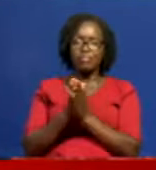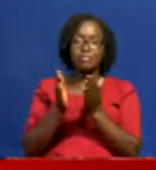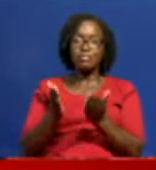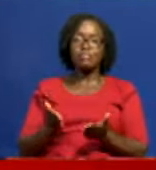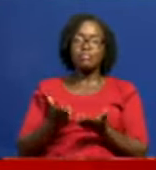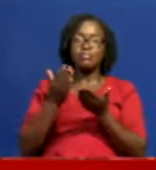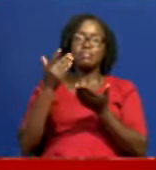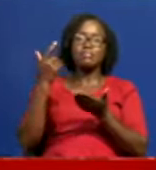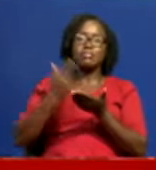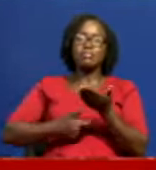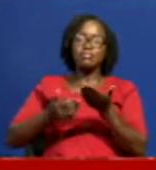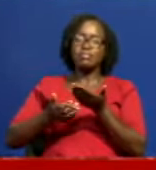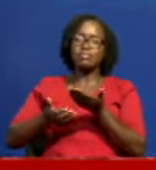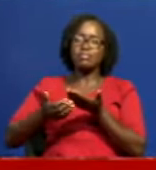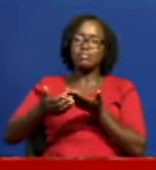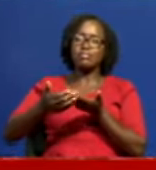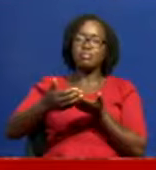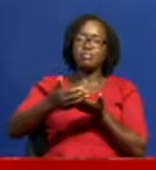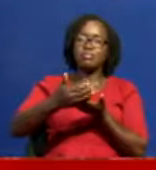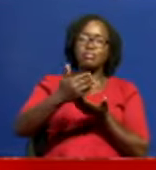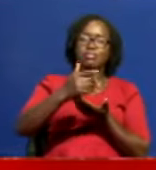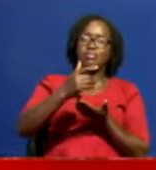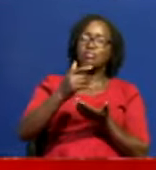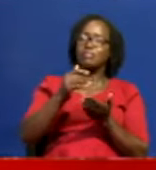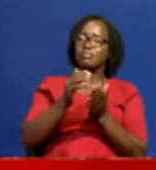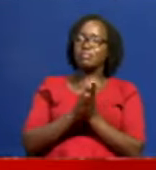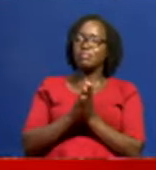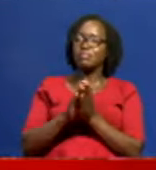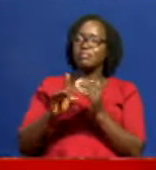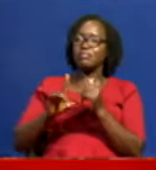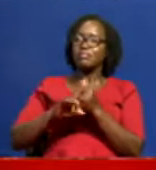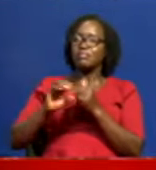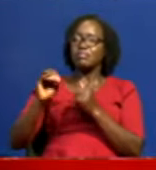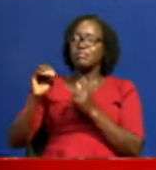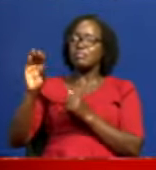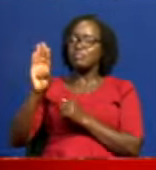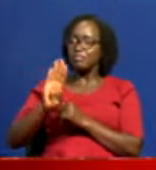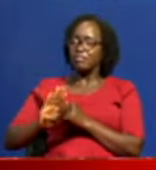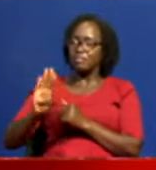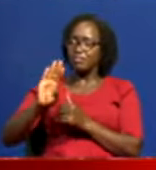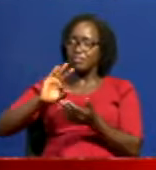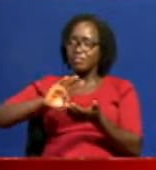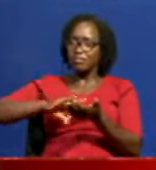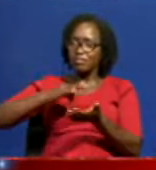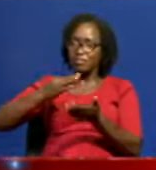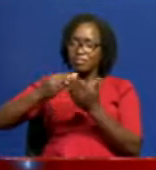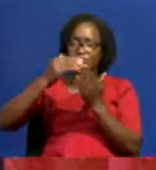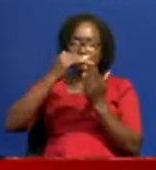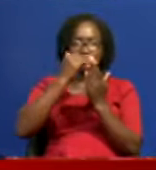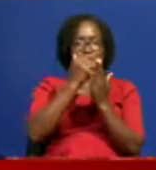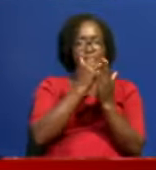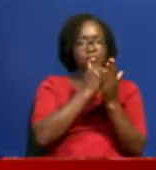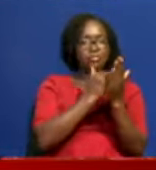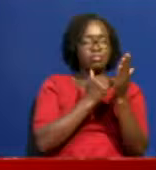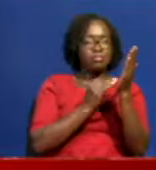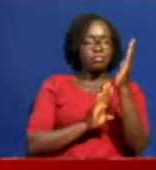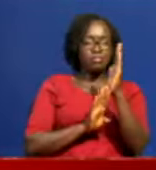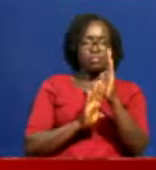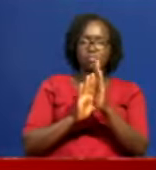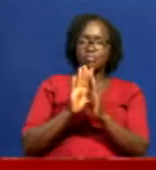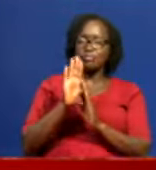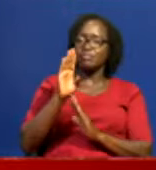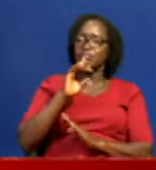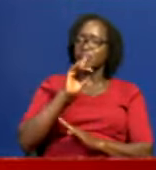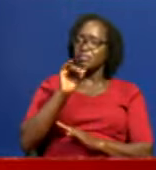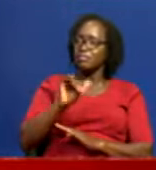our tax revenues by Kenya shillings 600 billion to fund our programs and development so